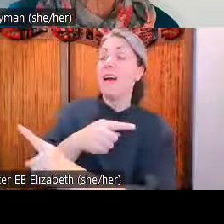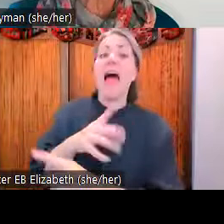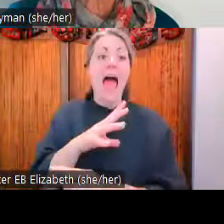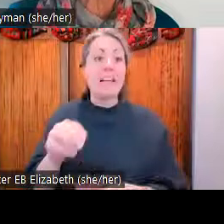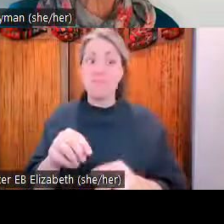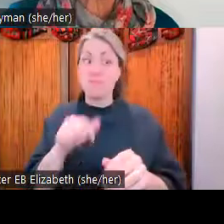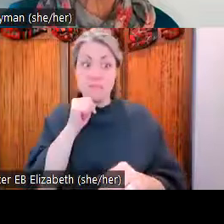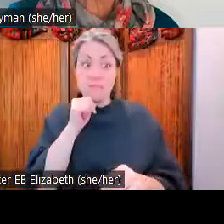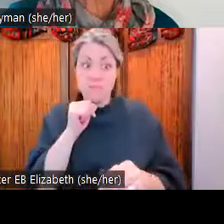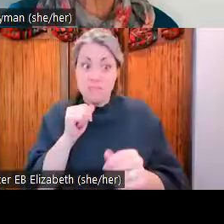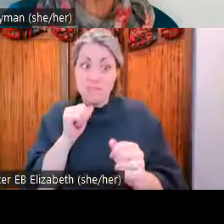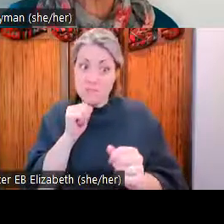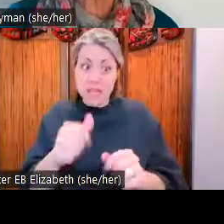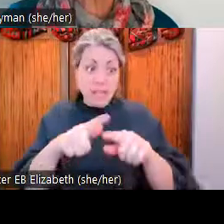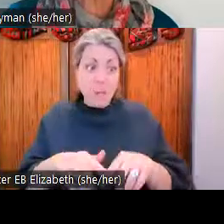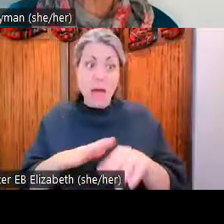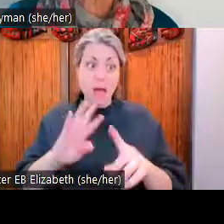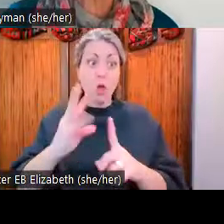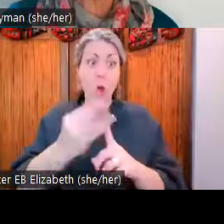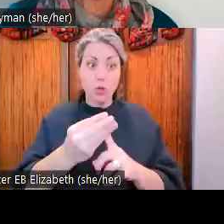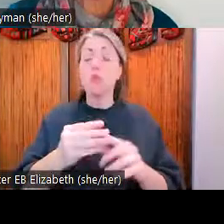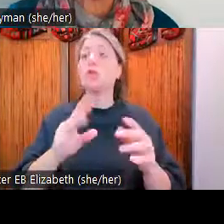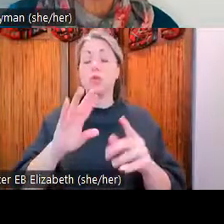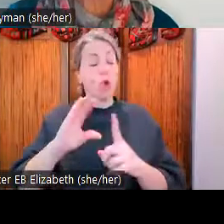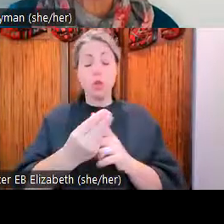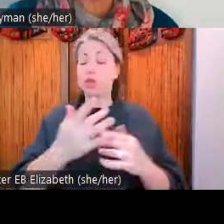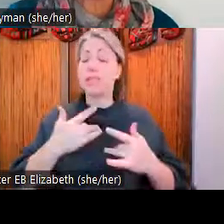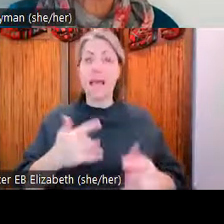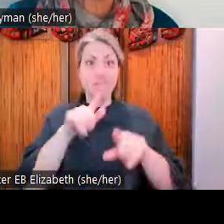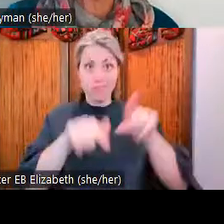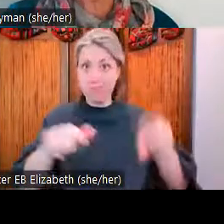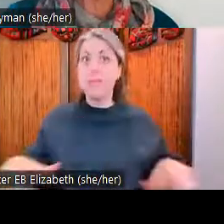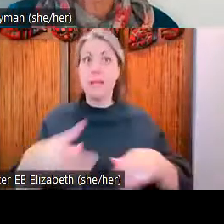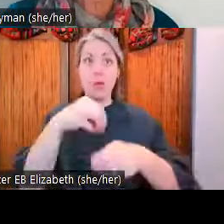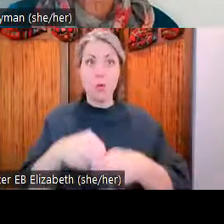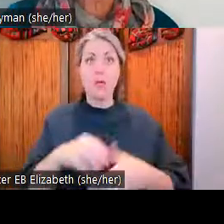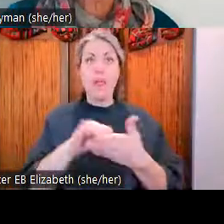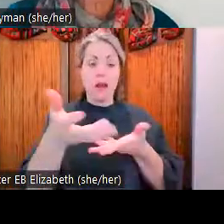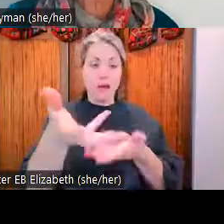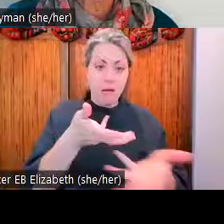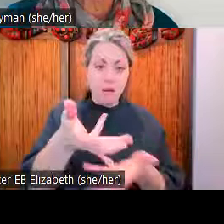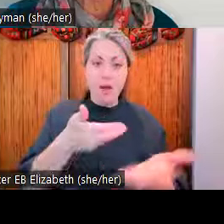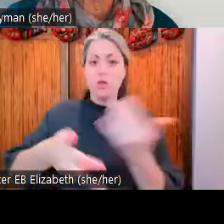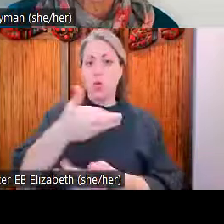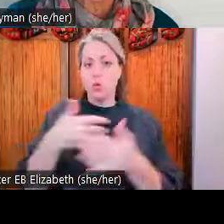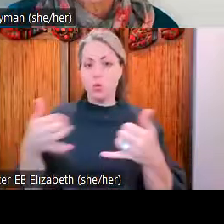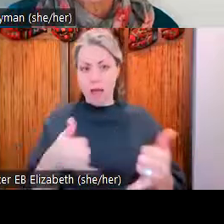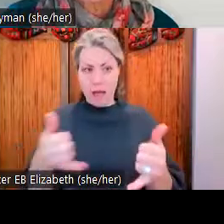That children who don't begin to play may have other reasons for not